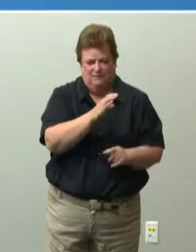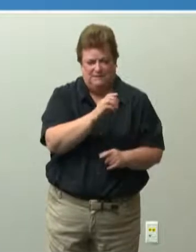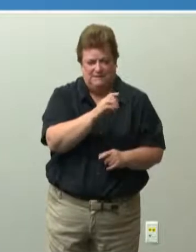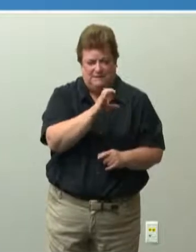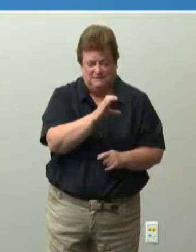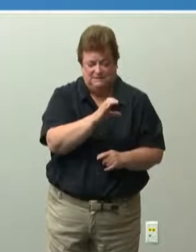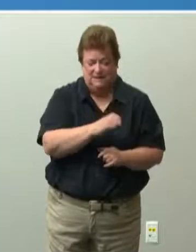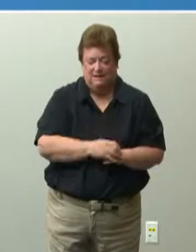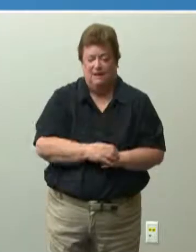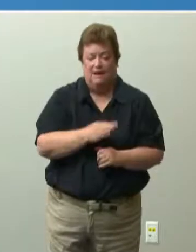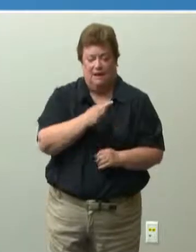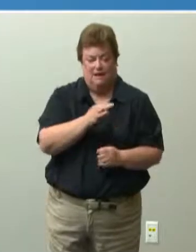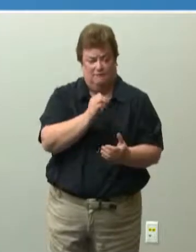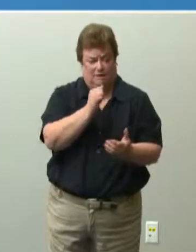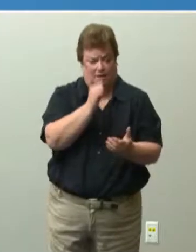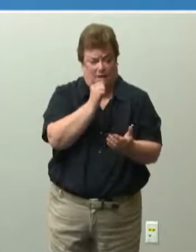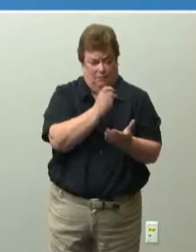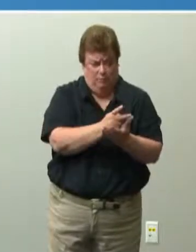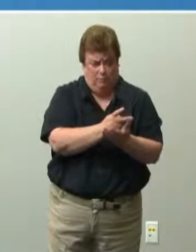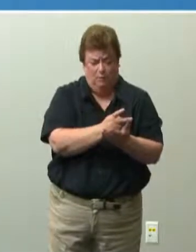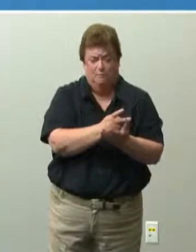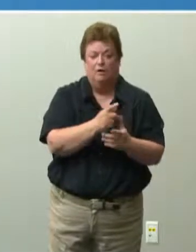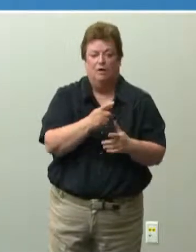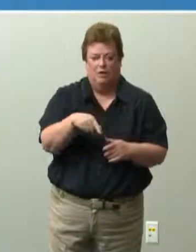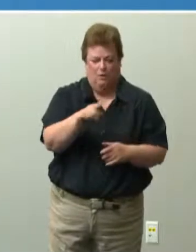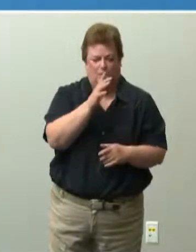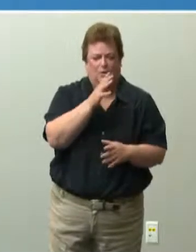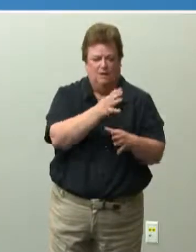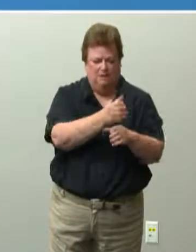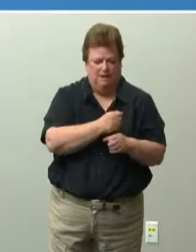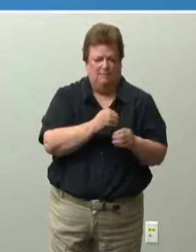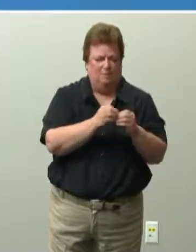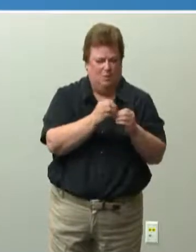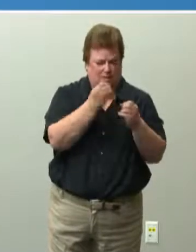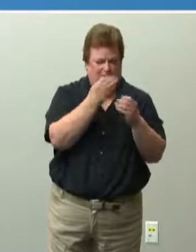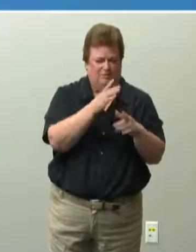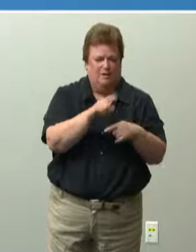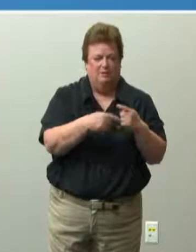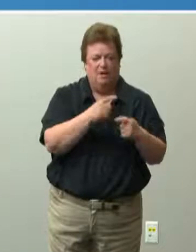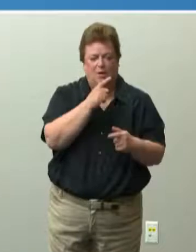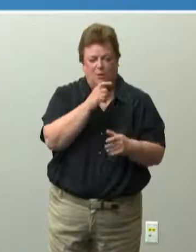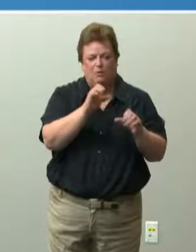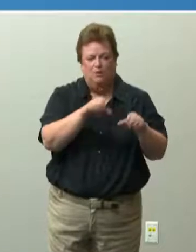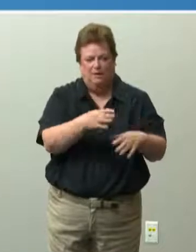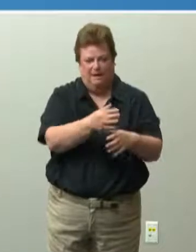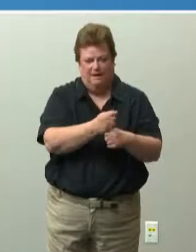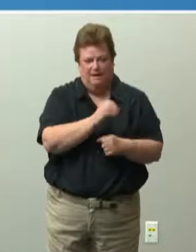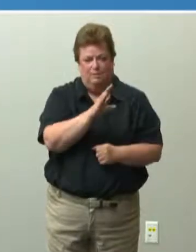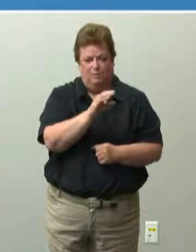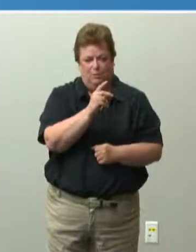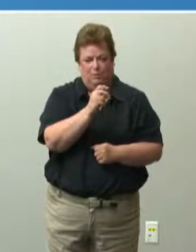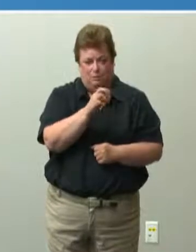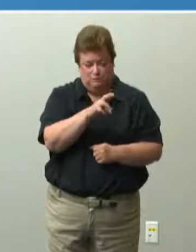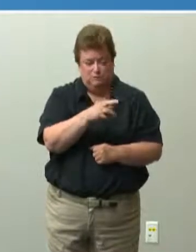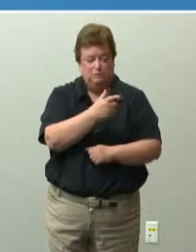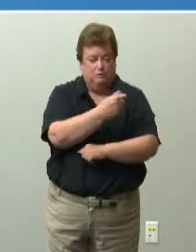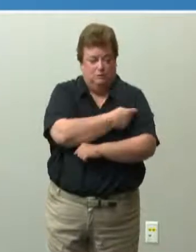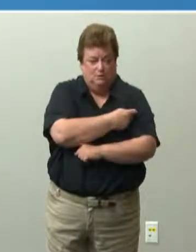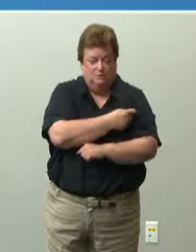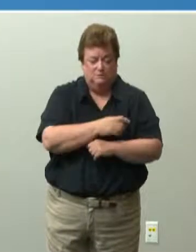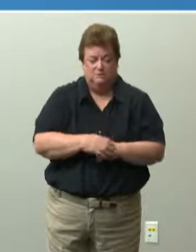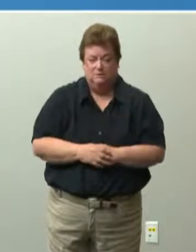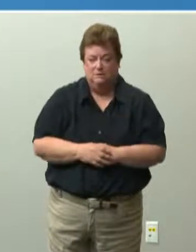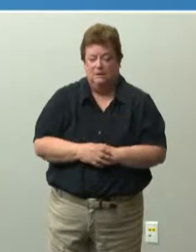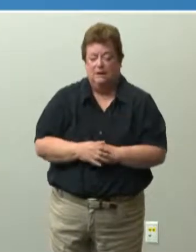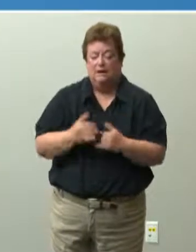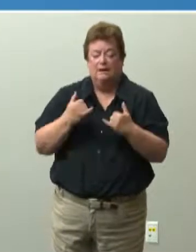approved, you all will receive more information on who will be eligible for booster doses and when.